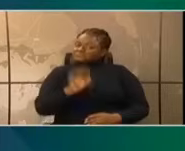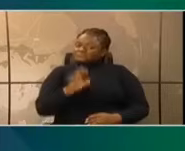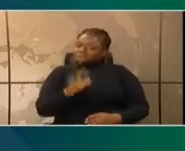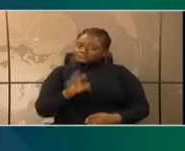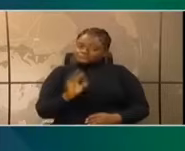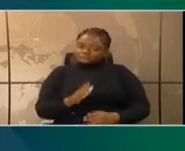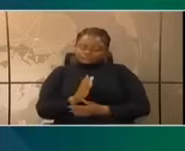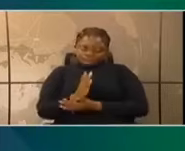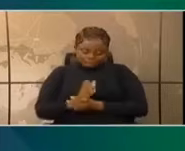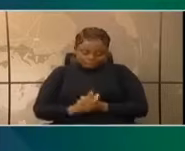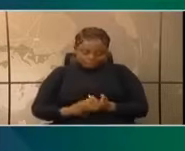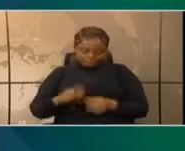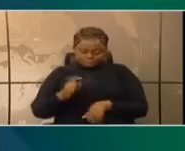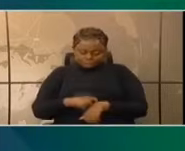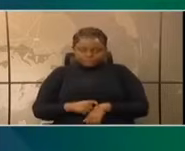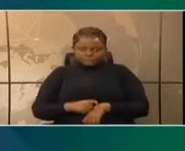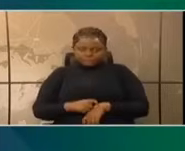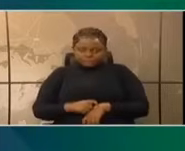e toda